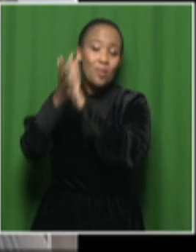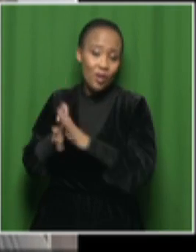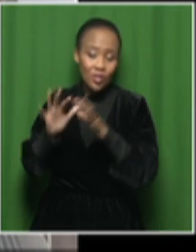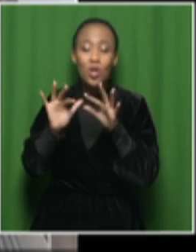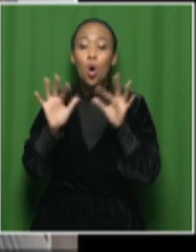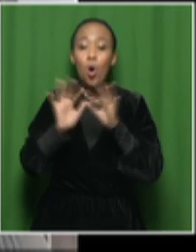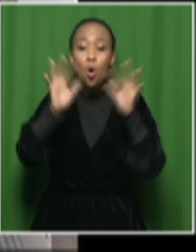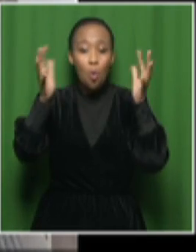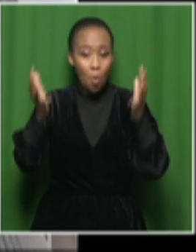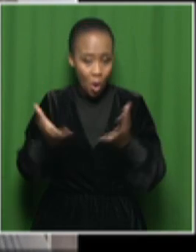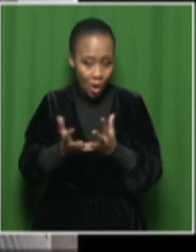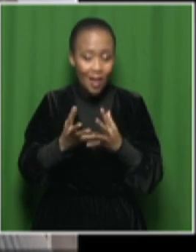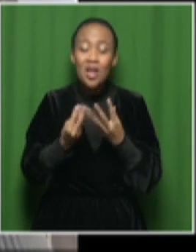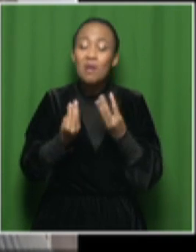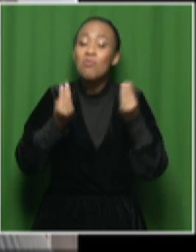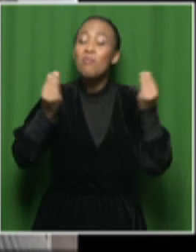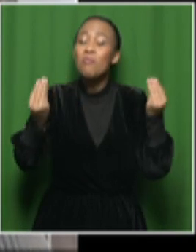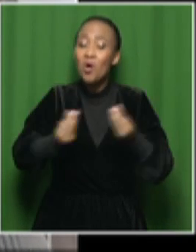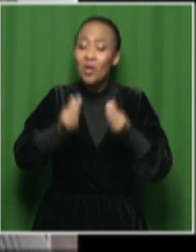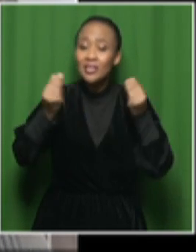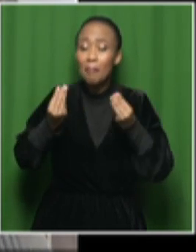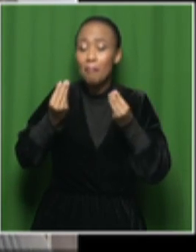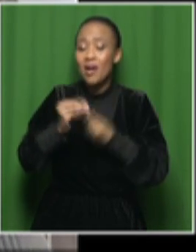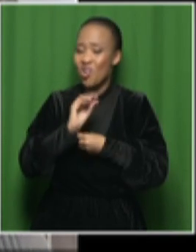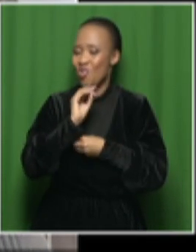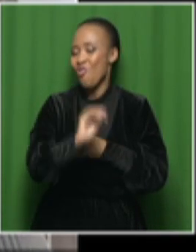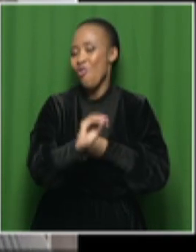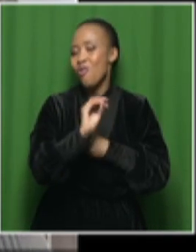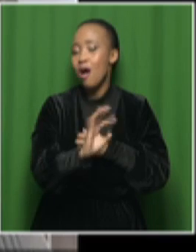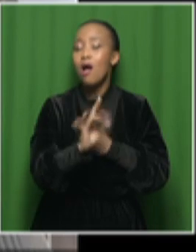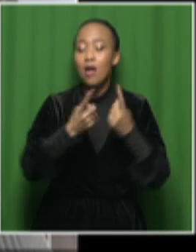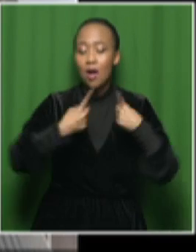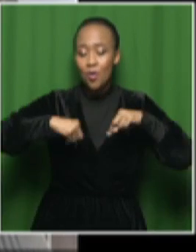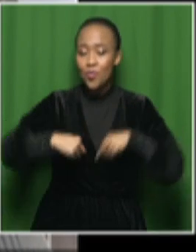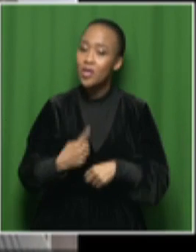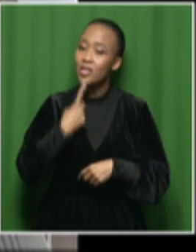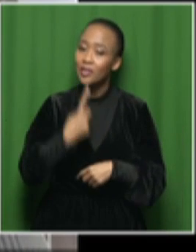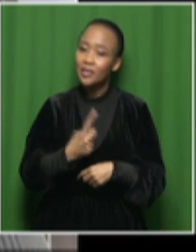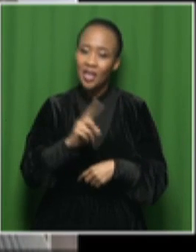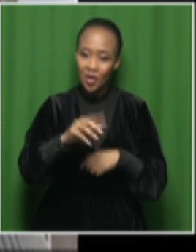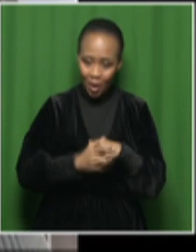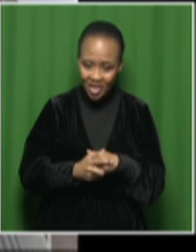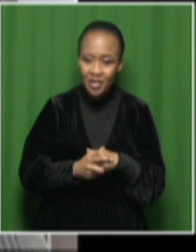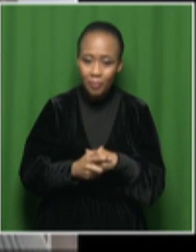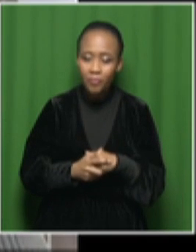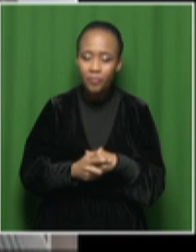populism is there. And what we're saying about populism in this case is that hard facts